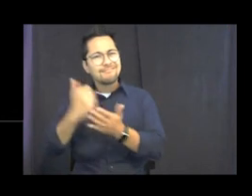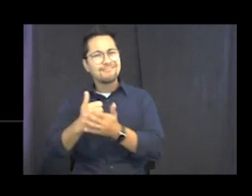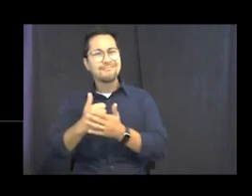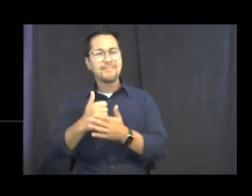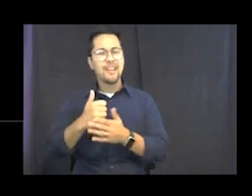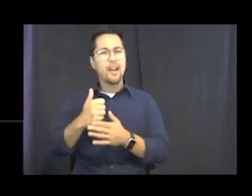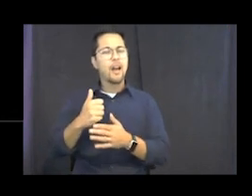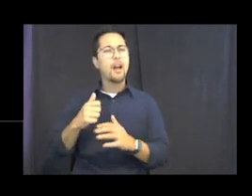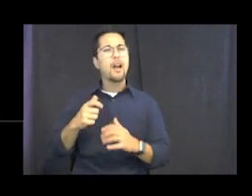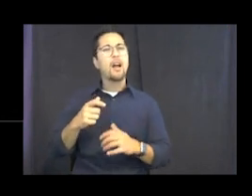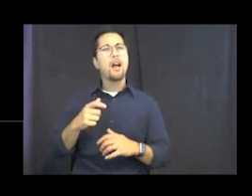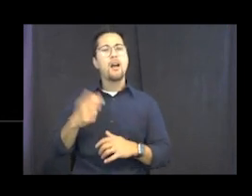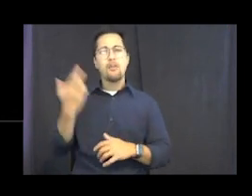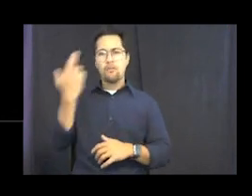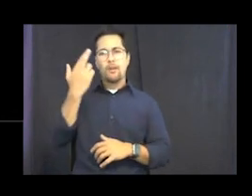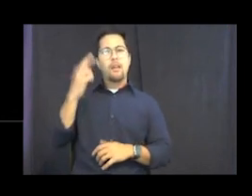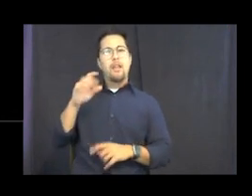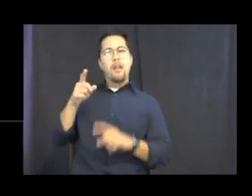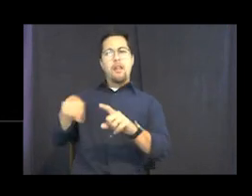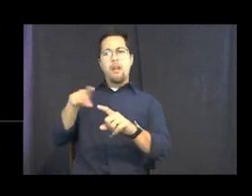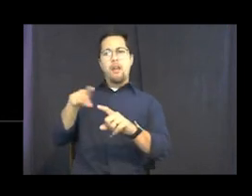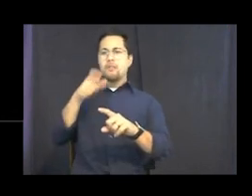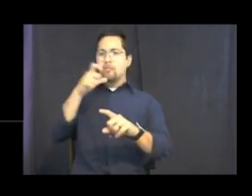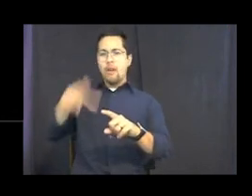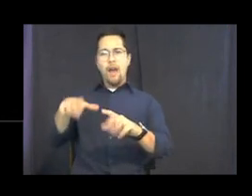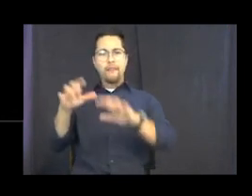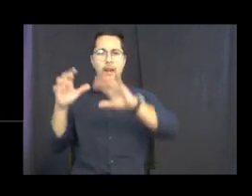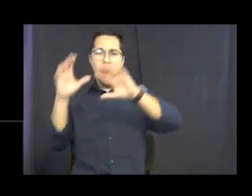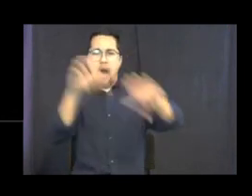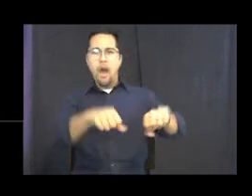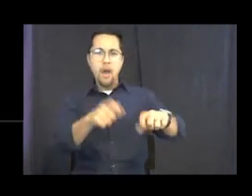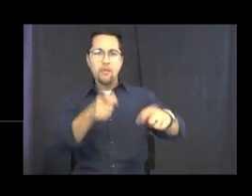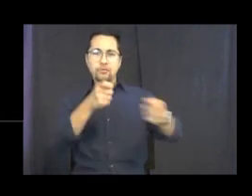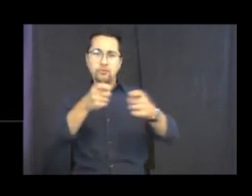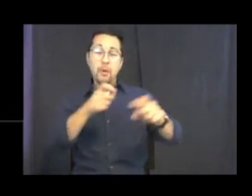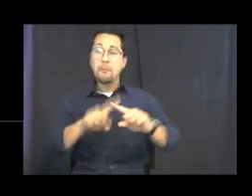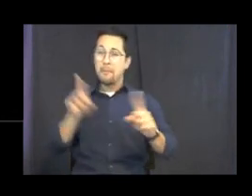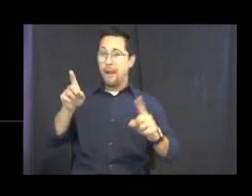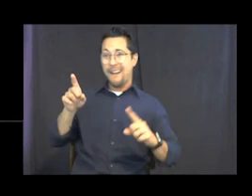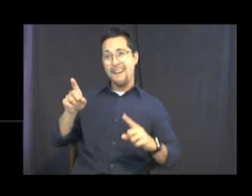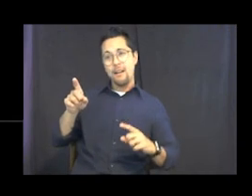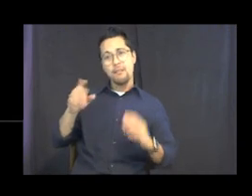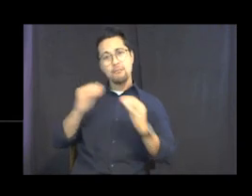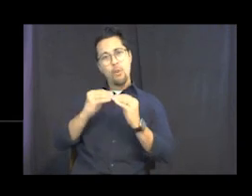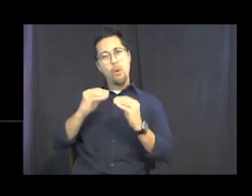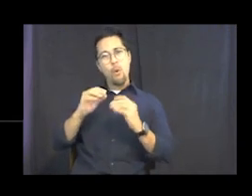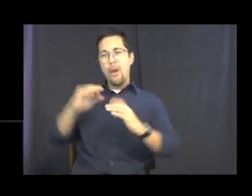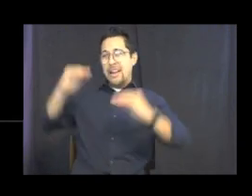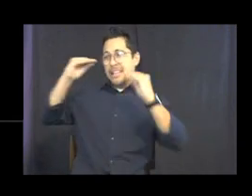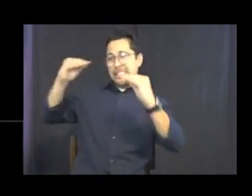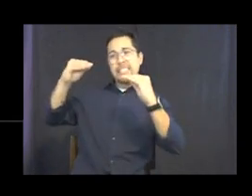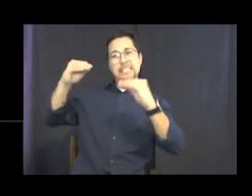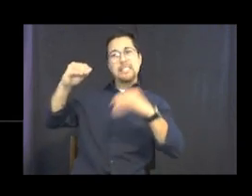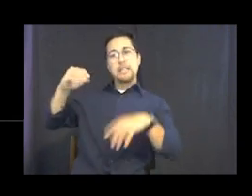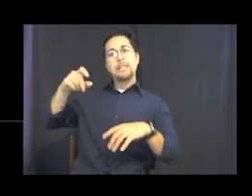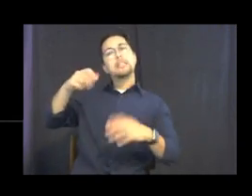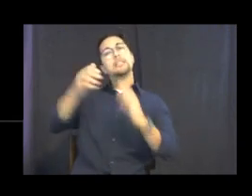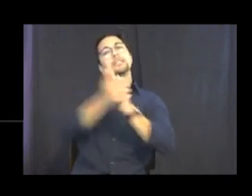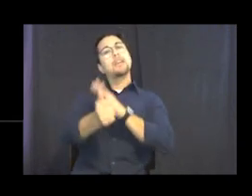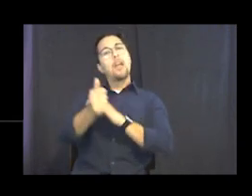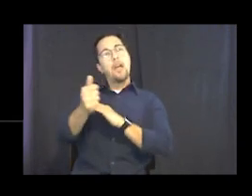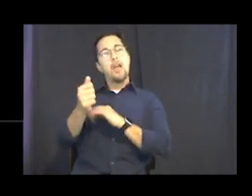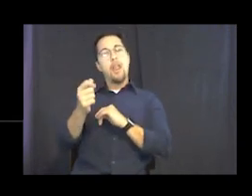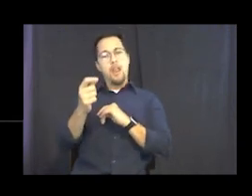that direction, realizing that they don't need to take control, but they need to be teaching the individual the skills to advocate